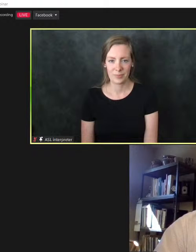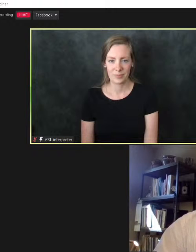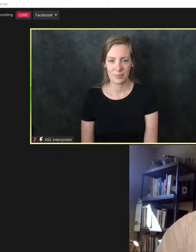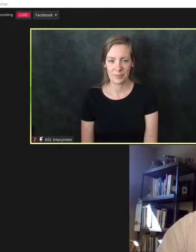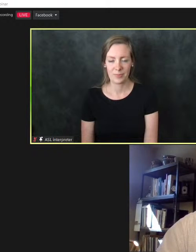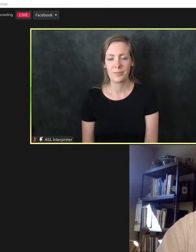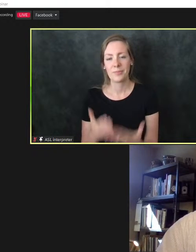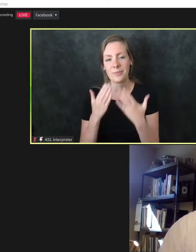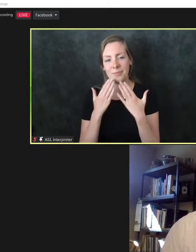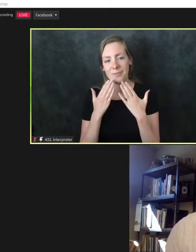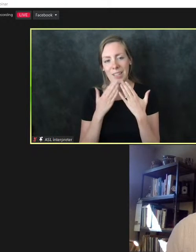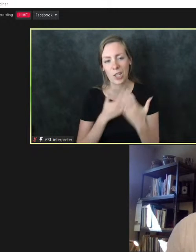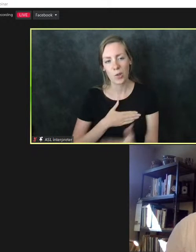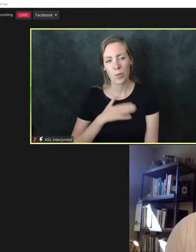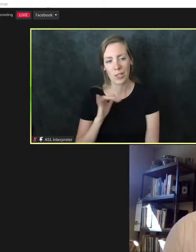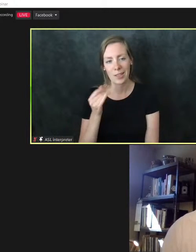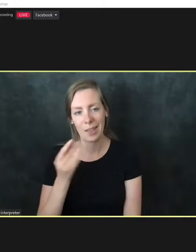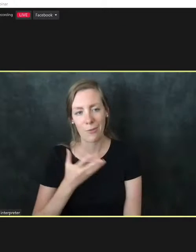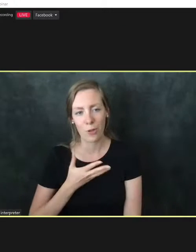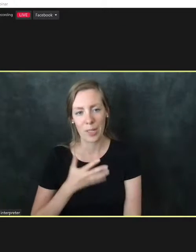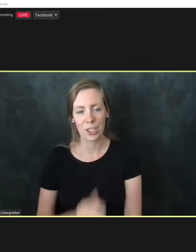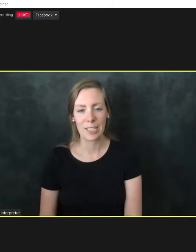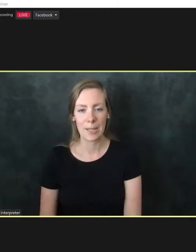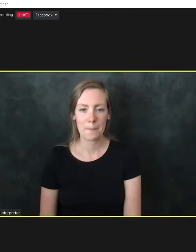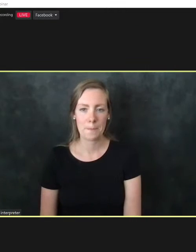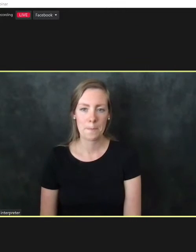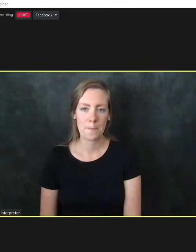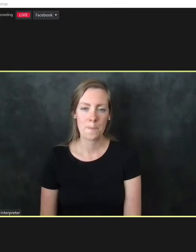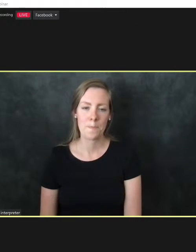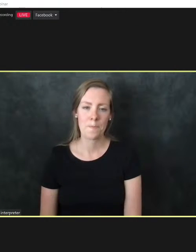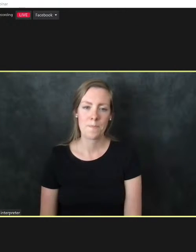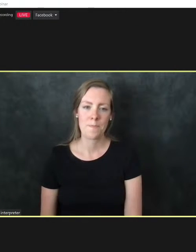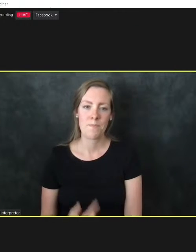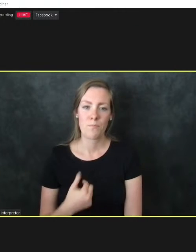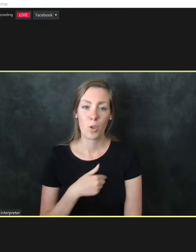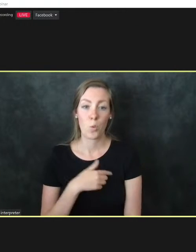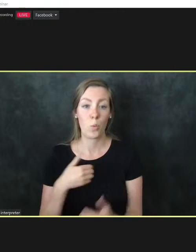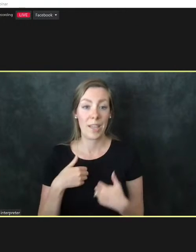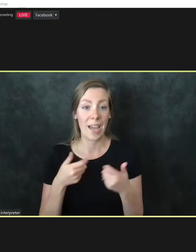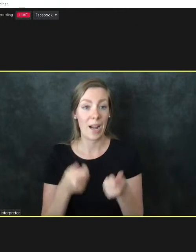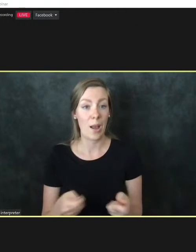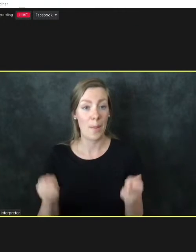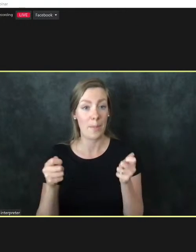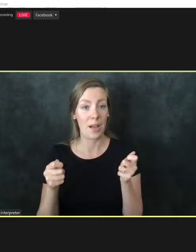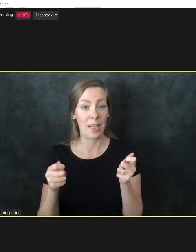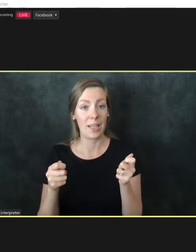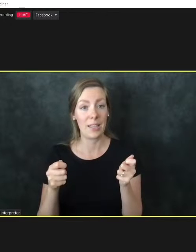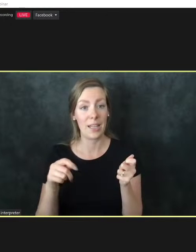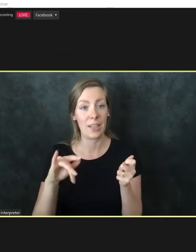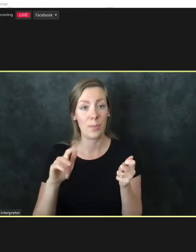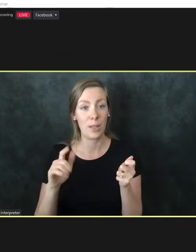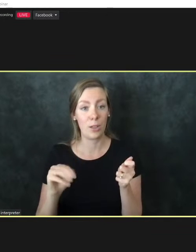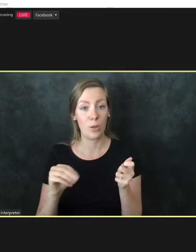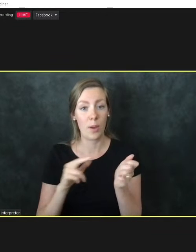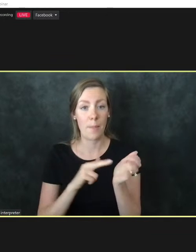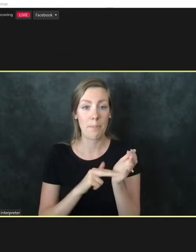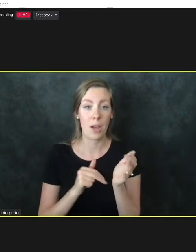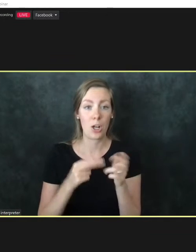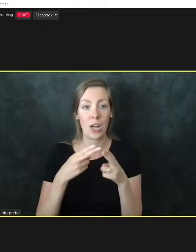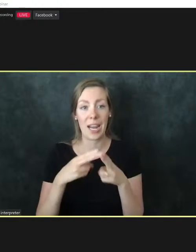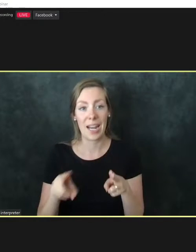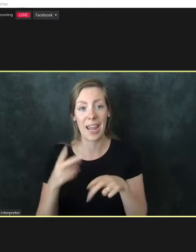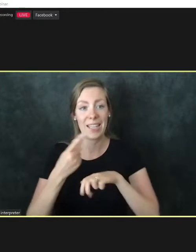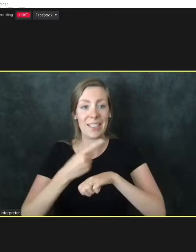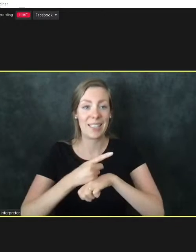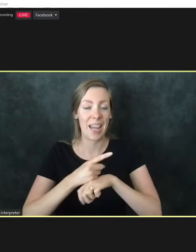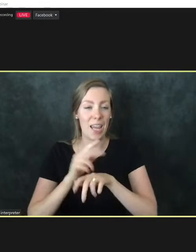Thank you, Jennifer. Appreciate that very much. We were Gracias, lucky Jennifer. enough to pick up a bucket at the Petaluma Butter and Eggs Day Parade from the